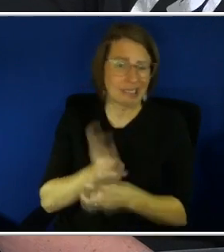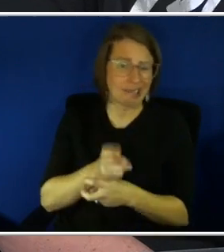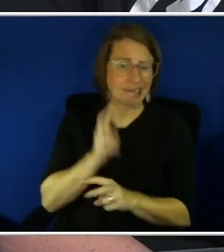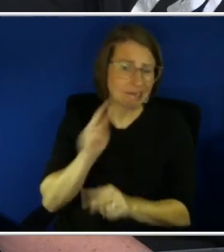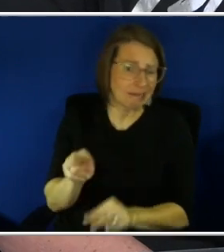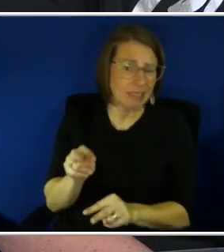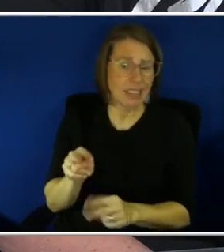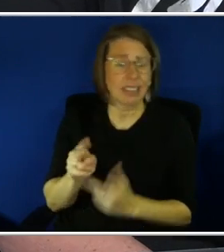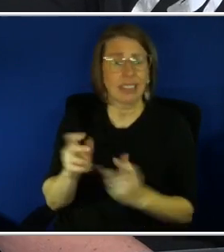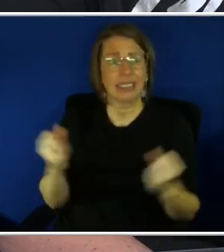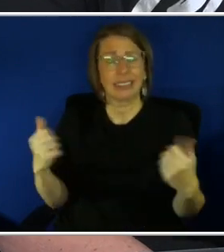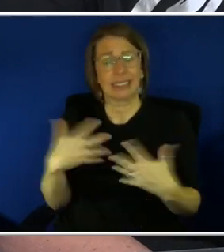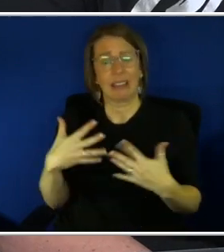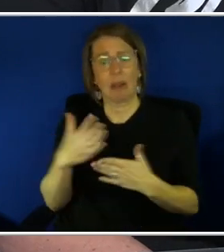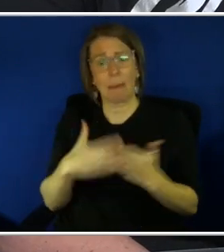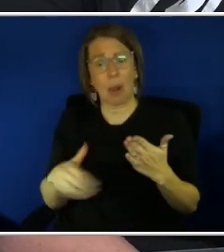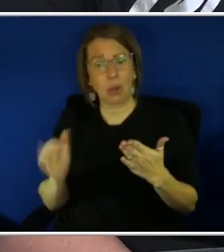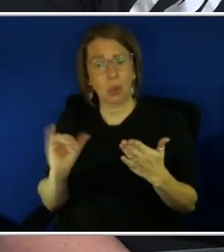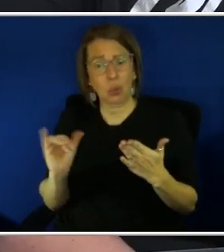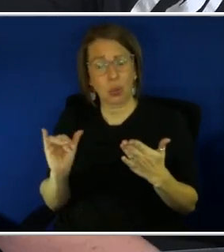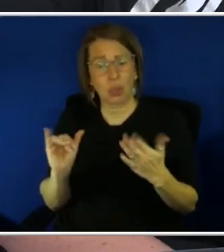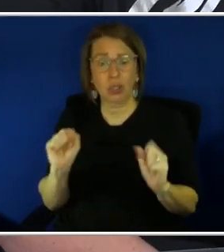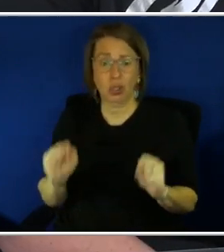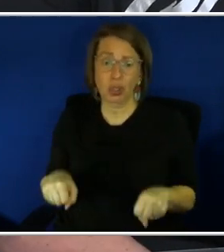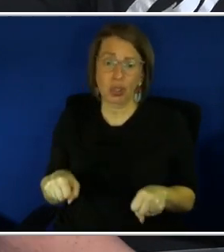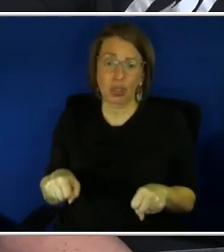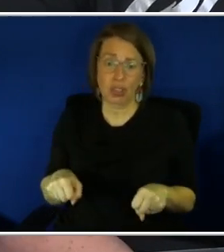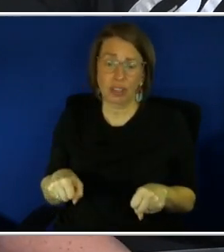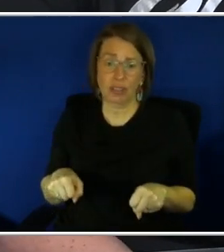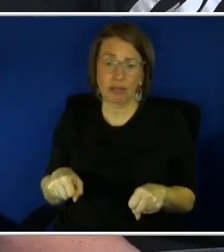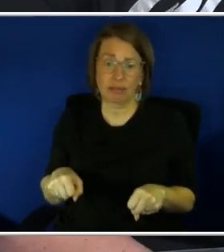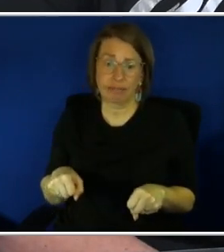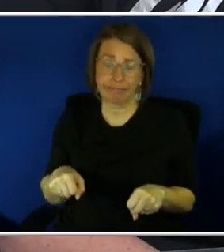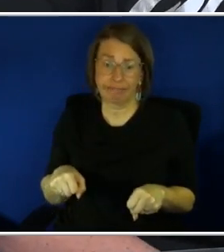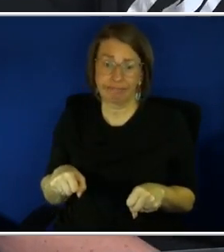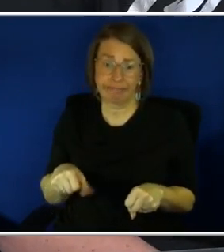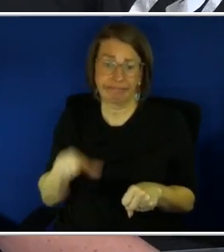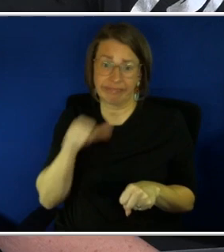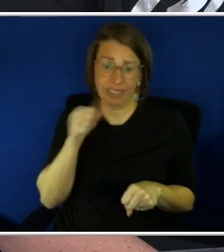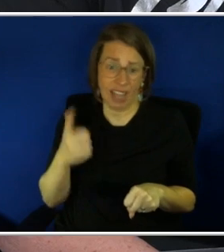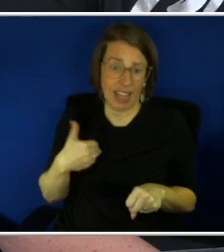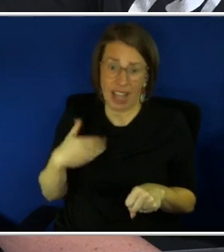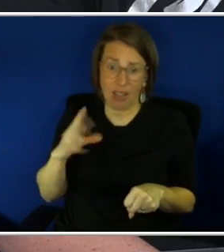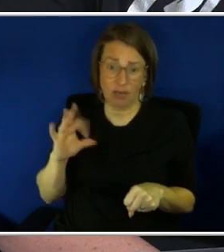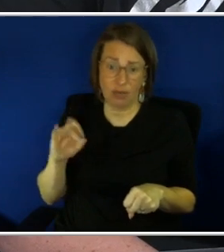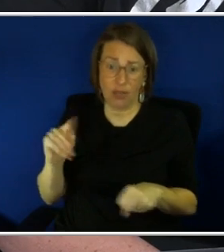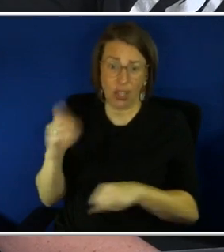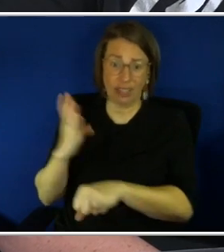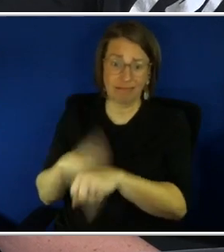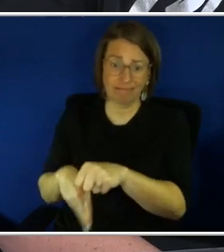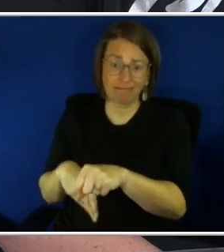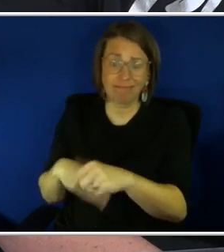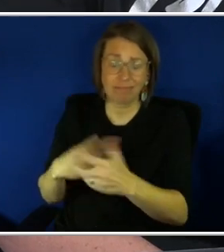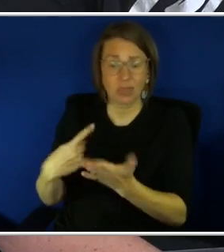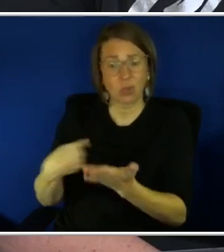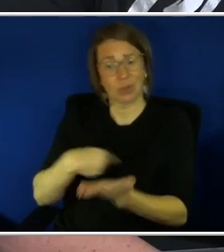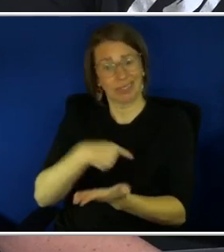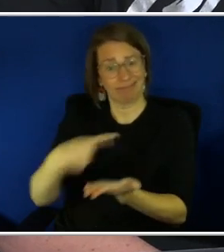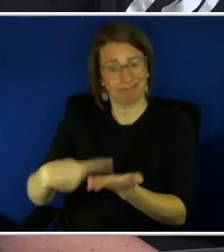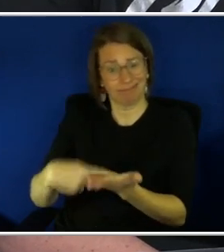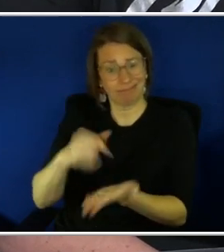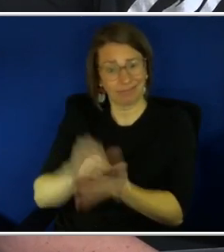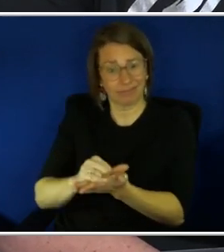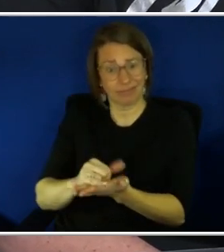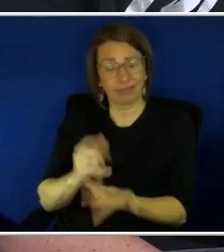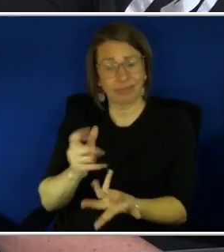scary part that it could even, end up with not having a foot. Yep. And we talked about that we've gotten through a lot